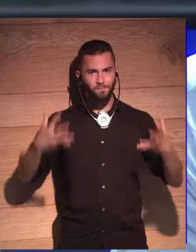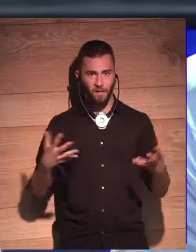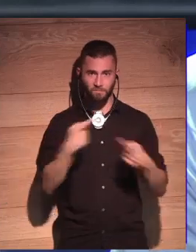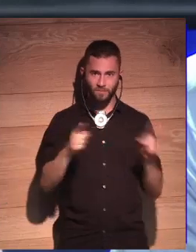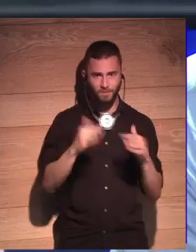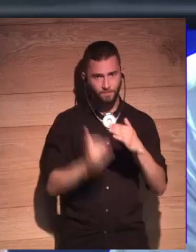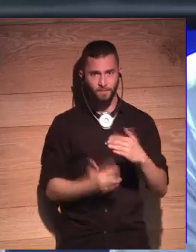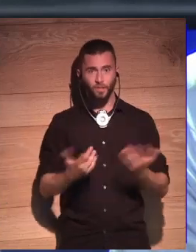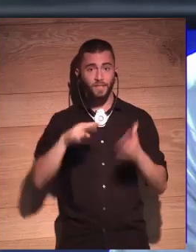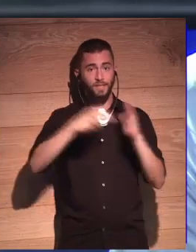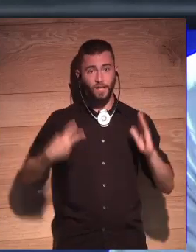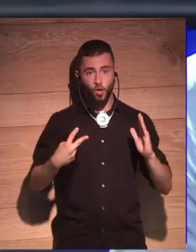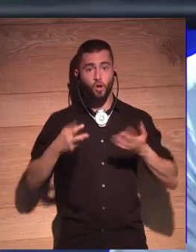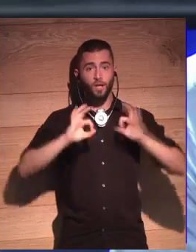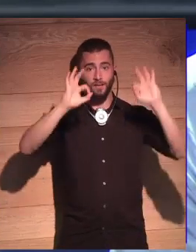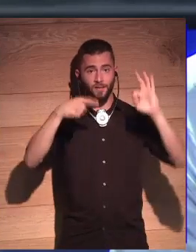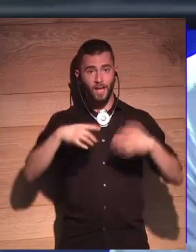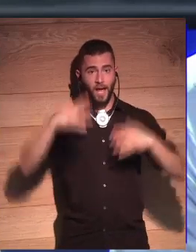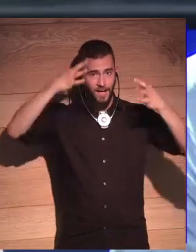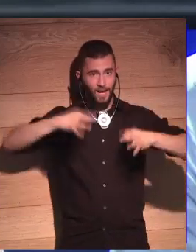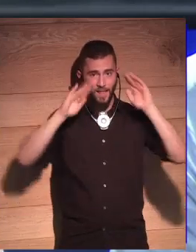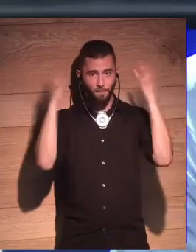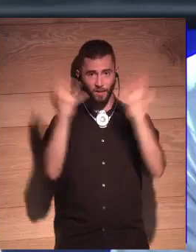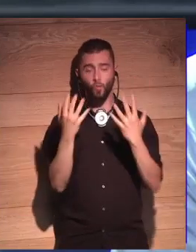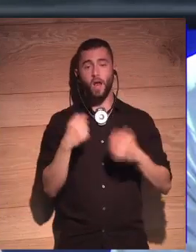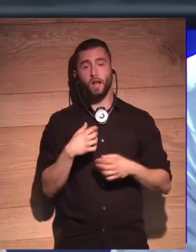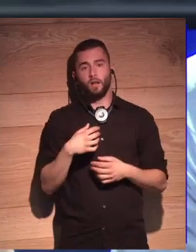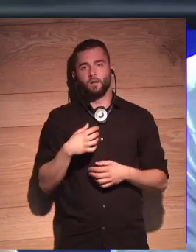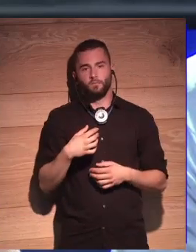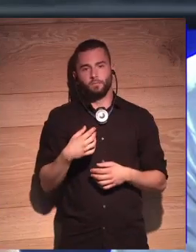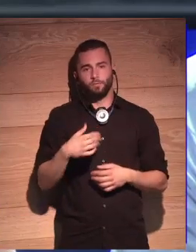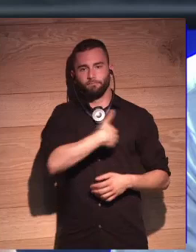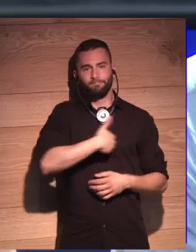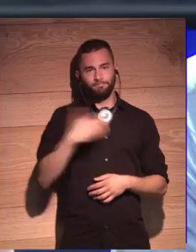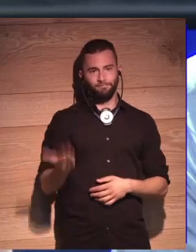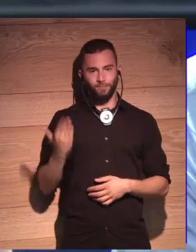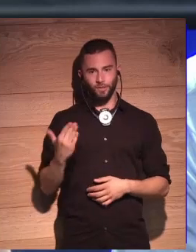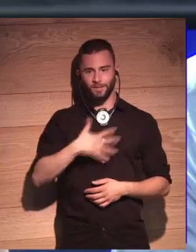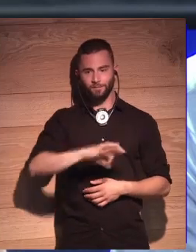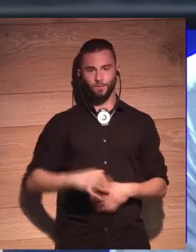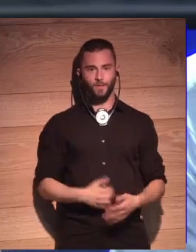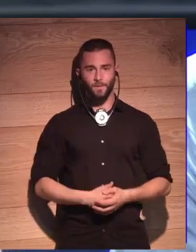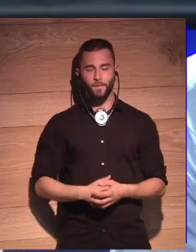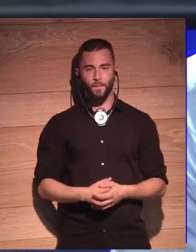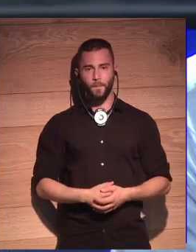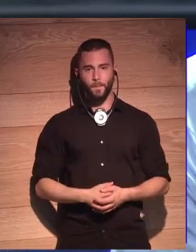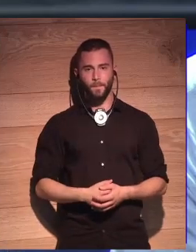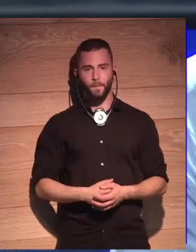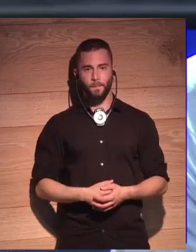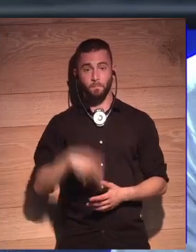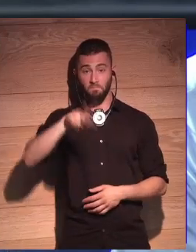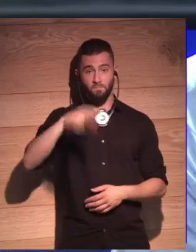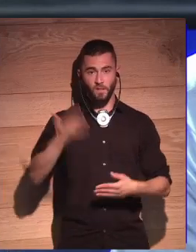music in schools. Technology, and in particular virtual reality technology, can play a very important